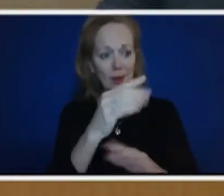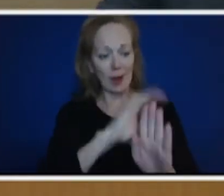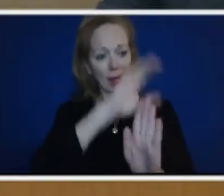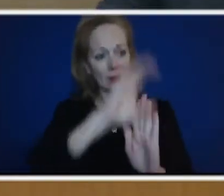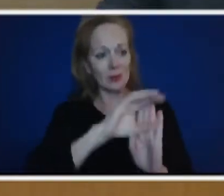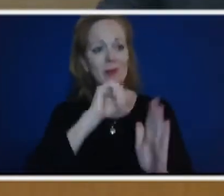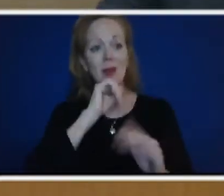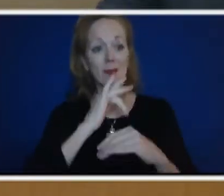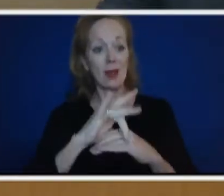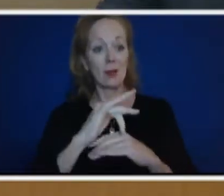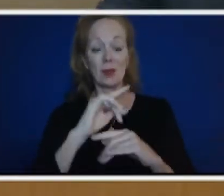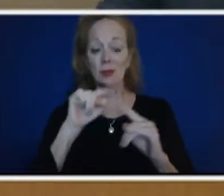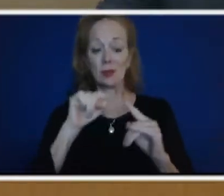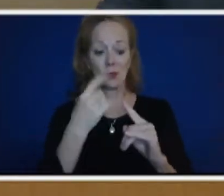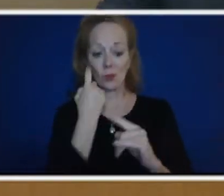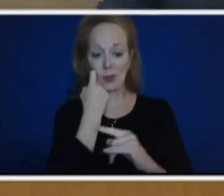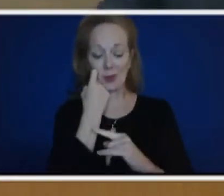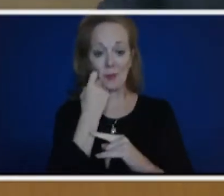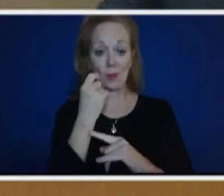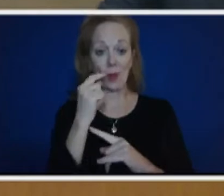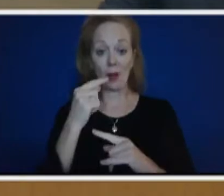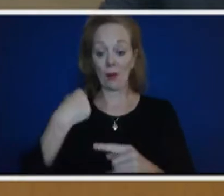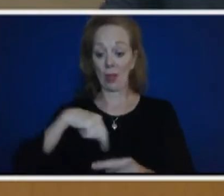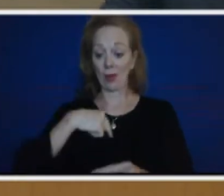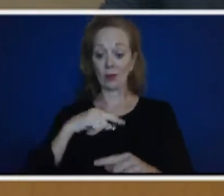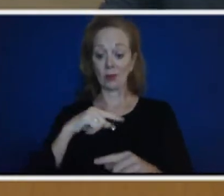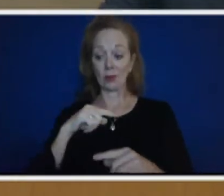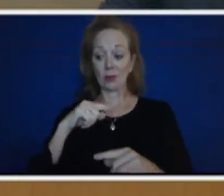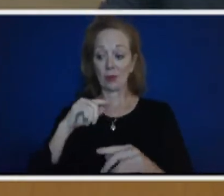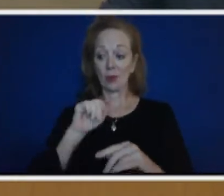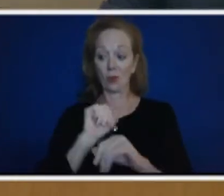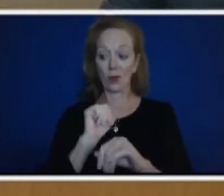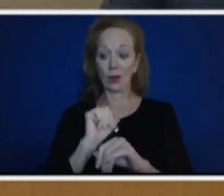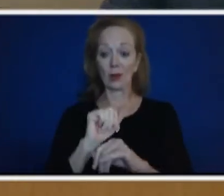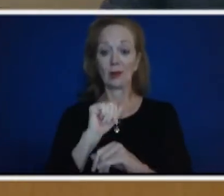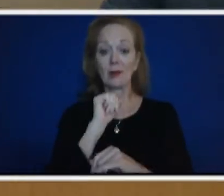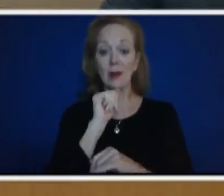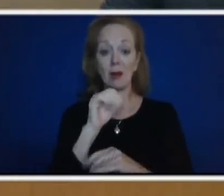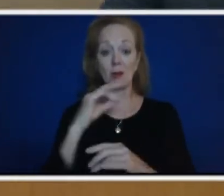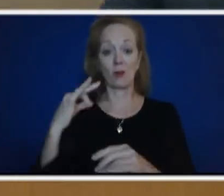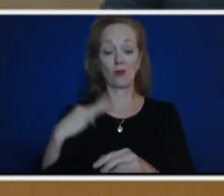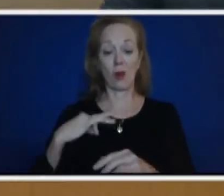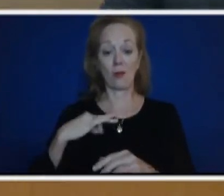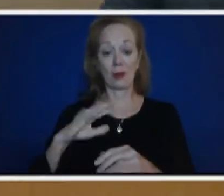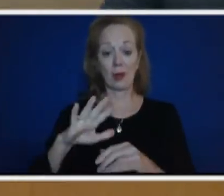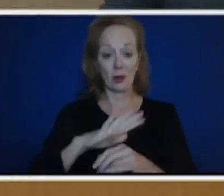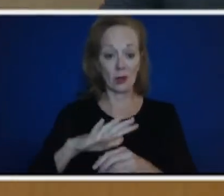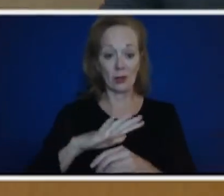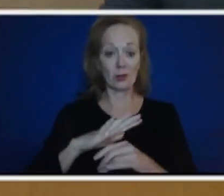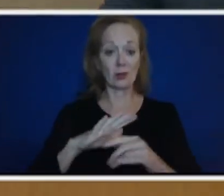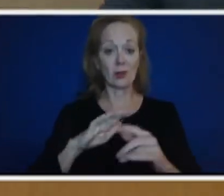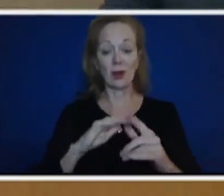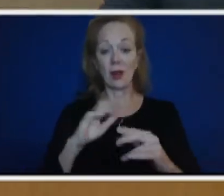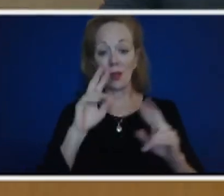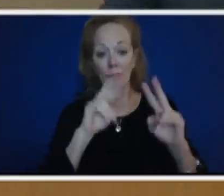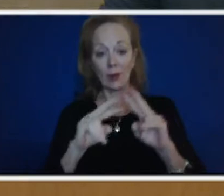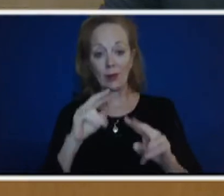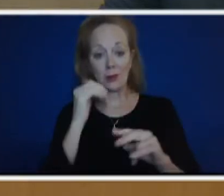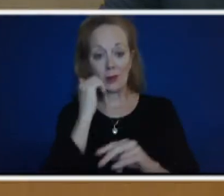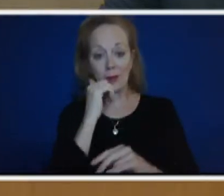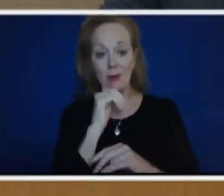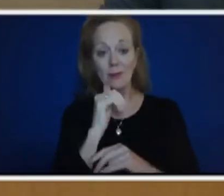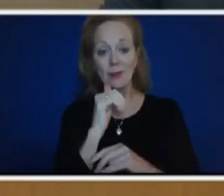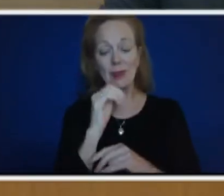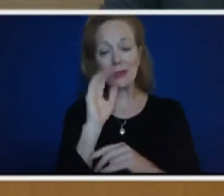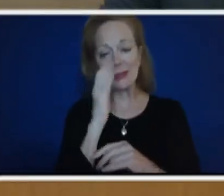just recently. So for those of us that are working in nonprofit areas or that aren't looking at things like this daily, it